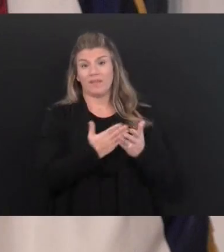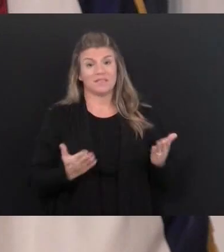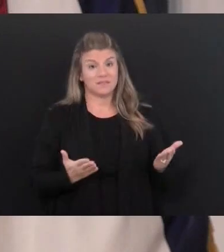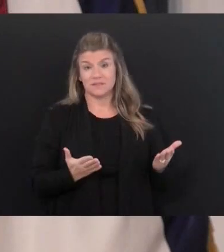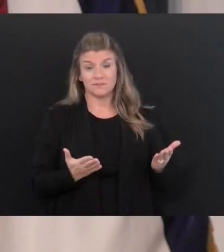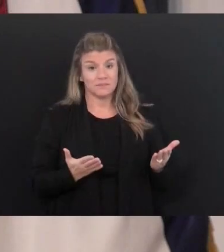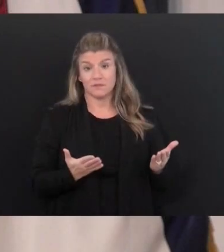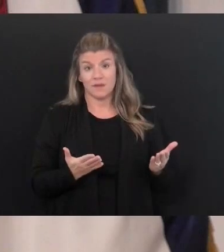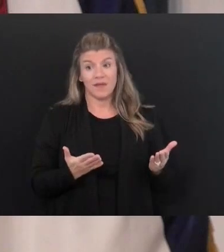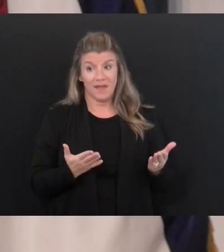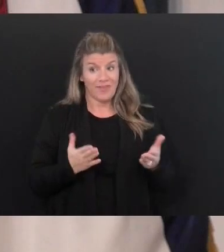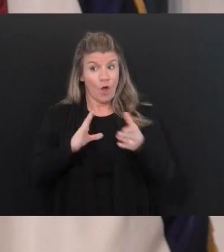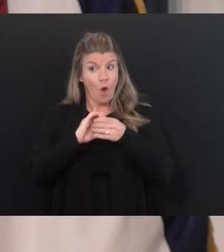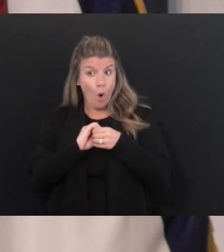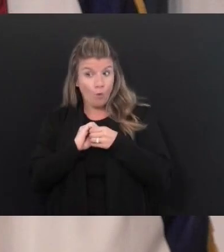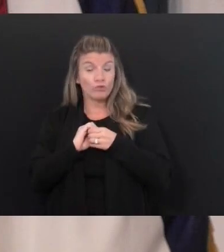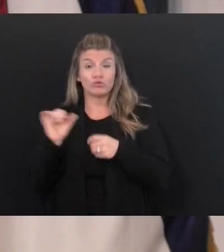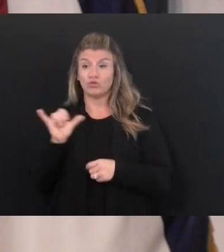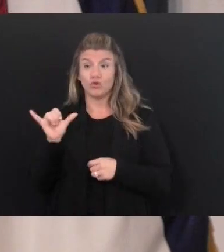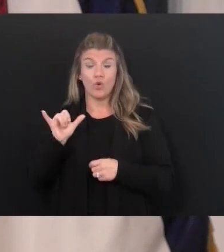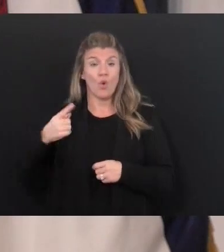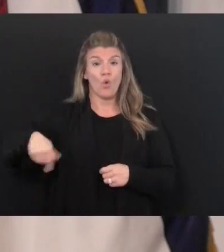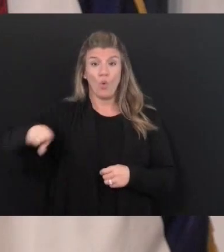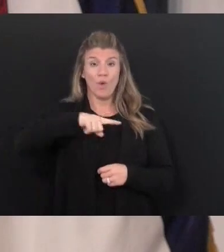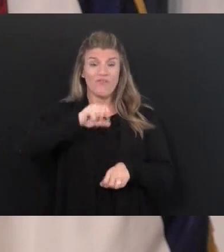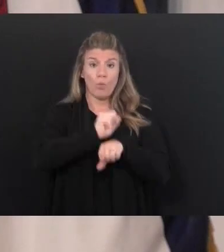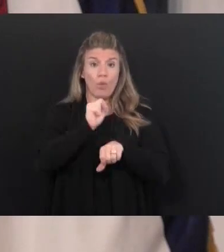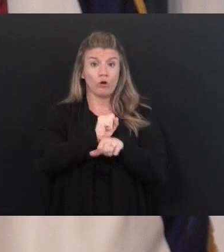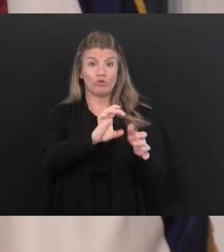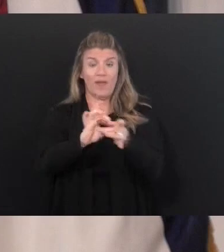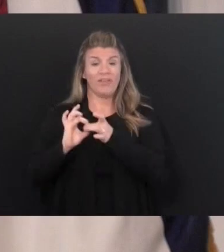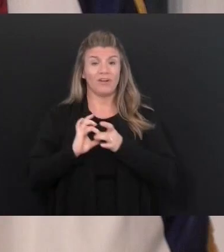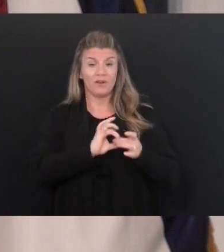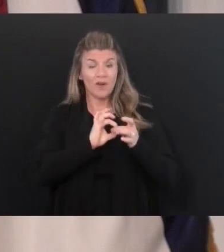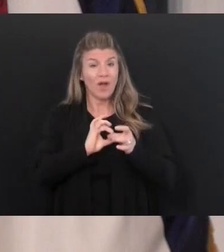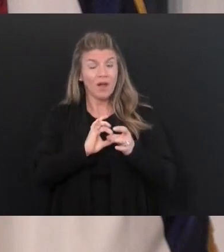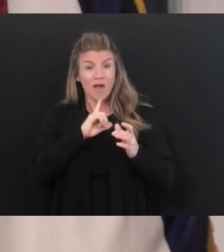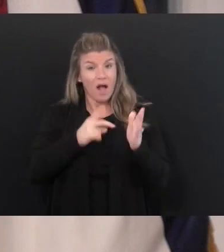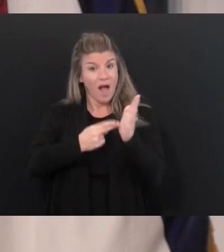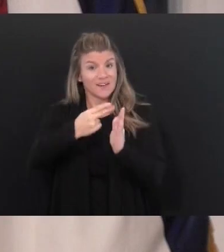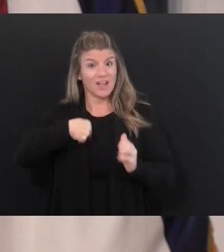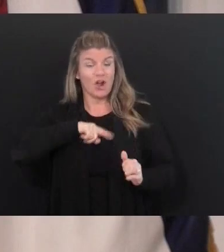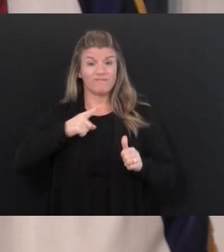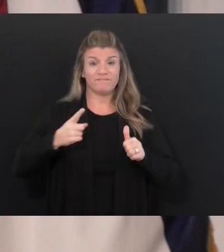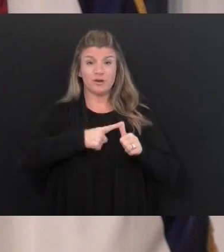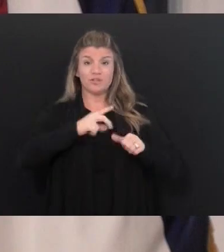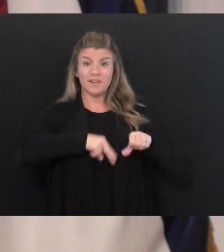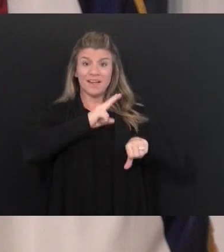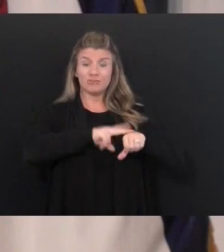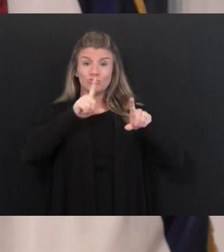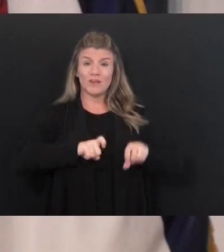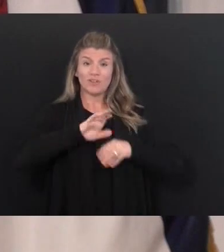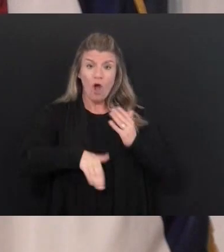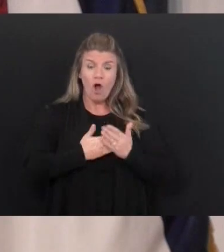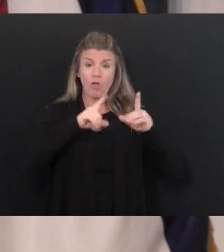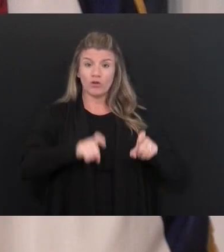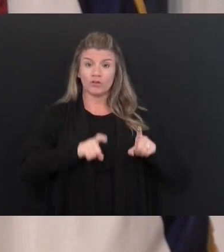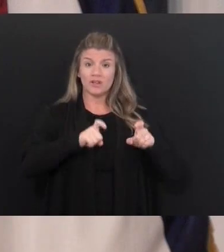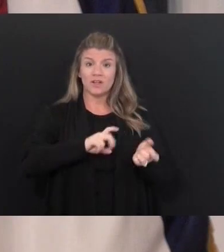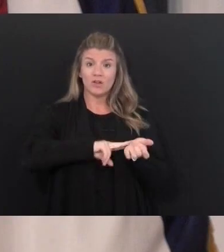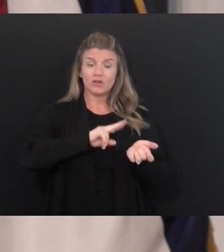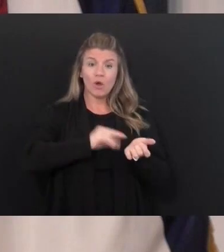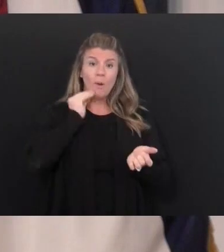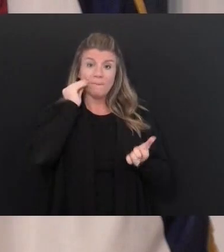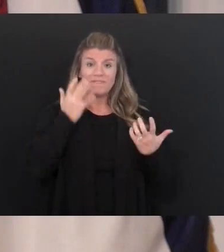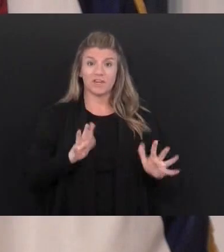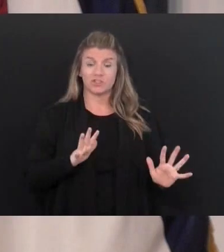our owners, and we've all worked together. We're the first in the nation to test all of our nursing homes and everything,